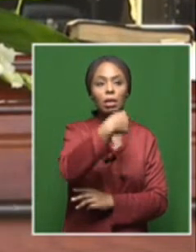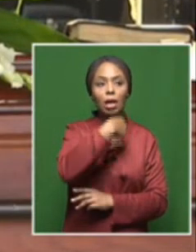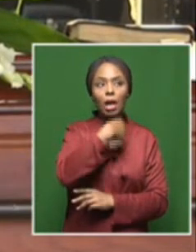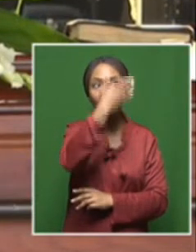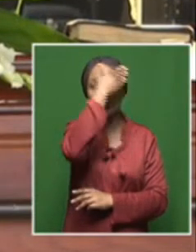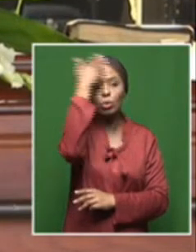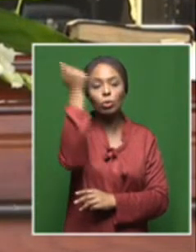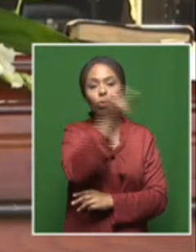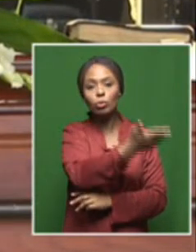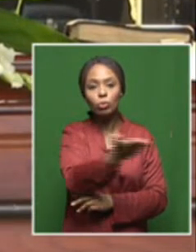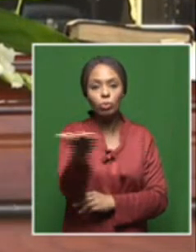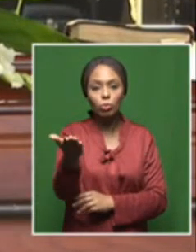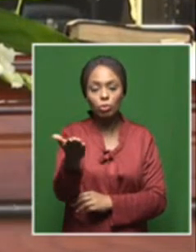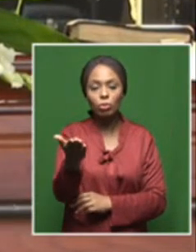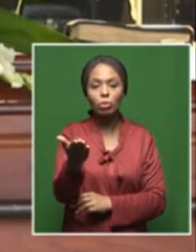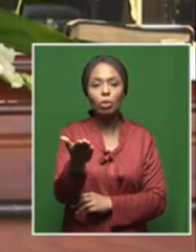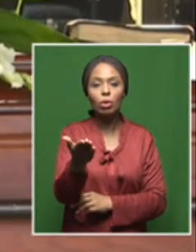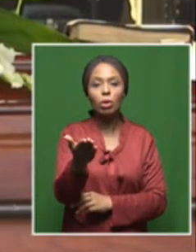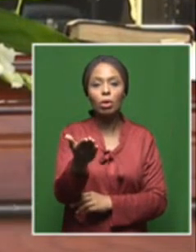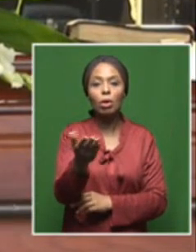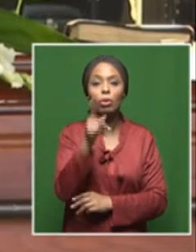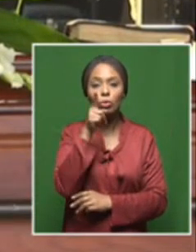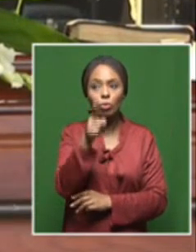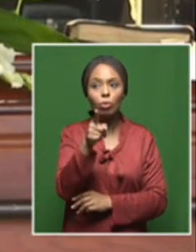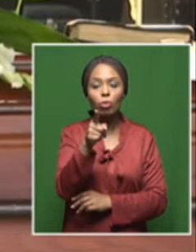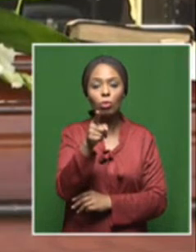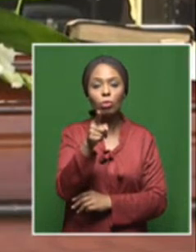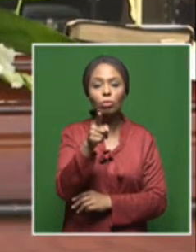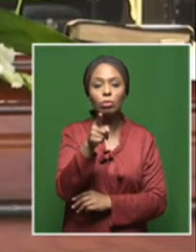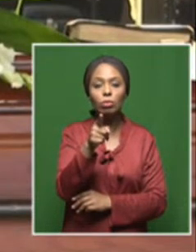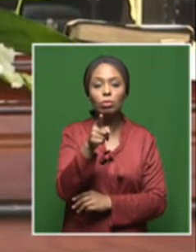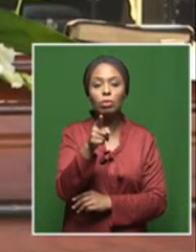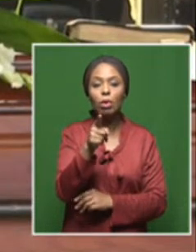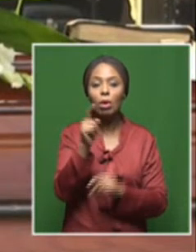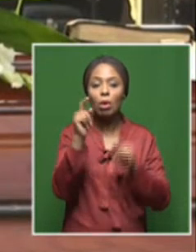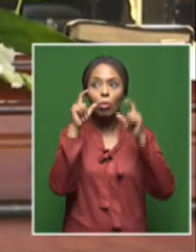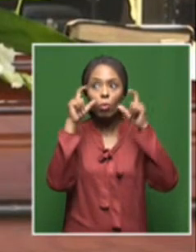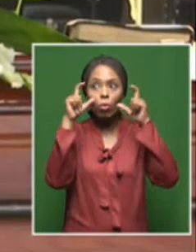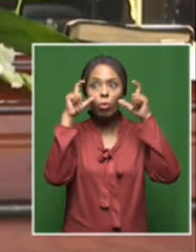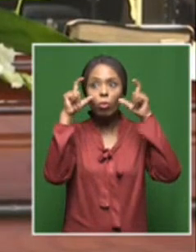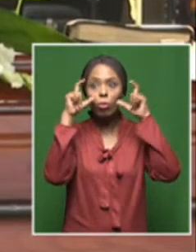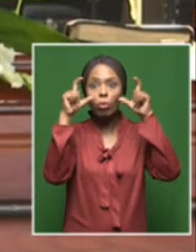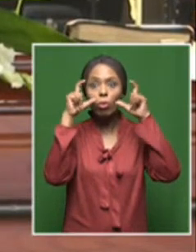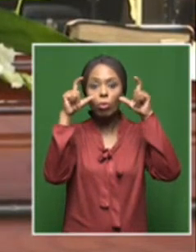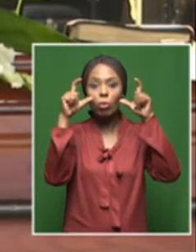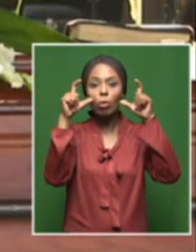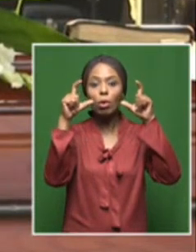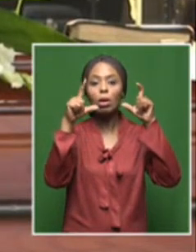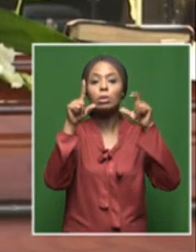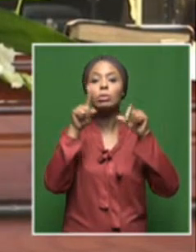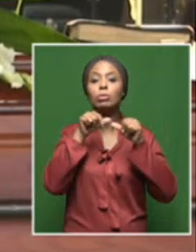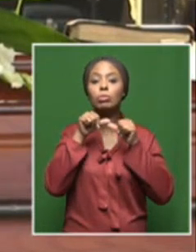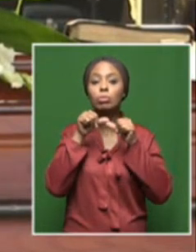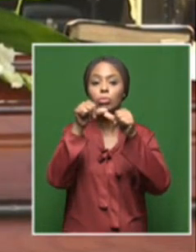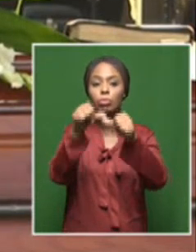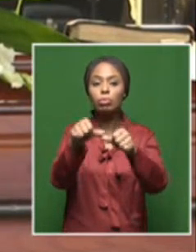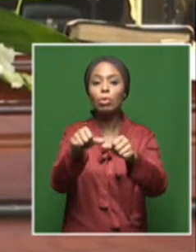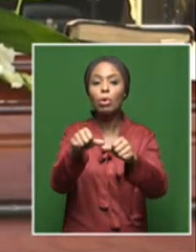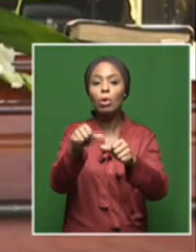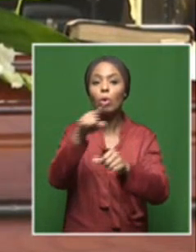you. Therefore keep watch, because you do not know the day or the